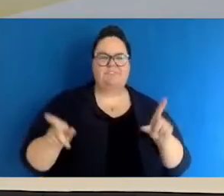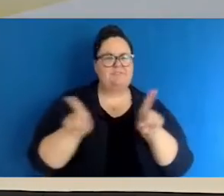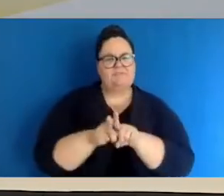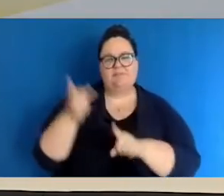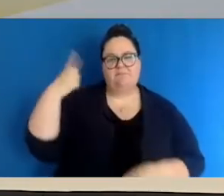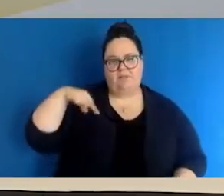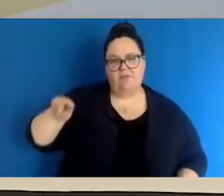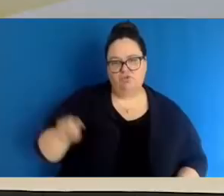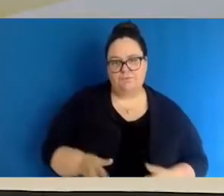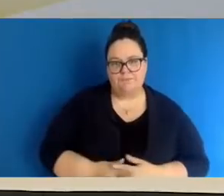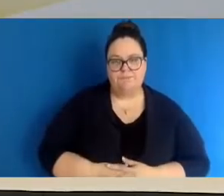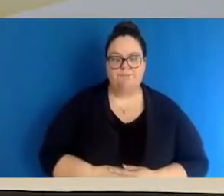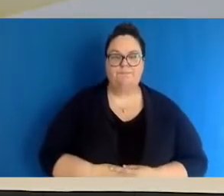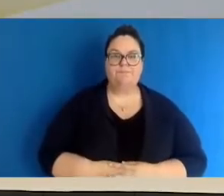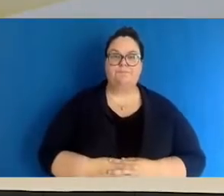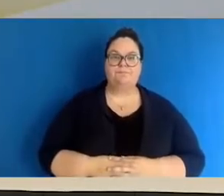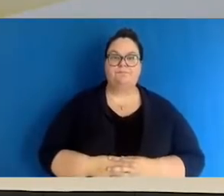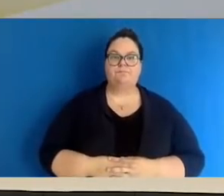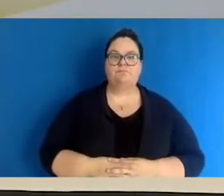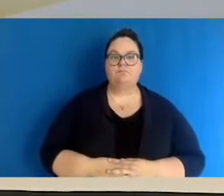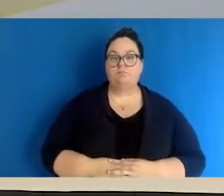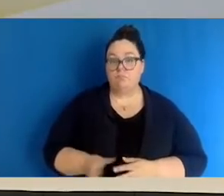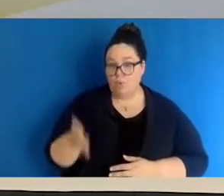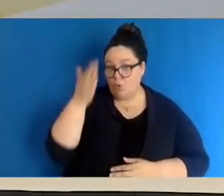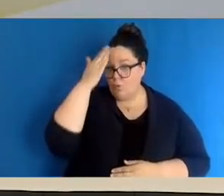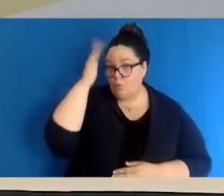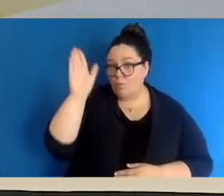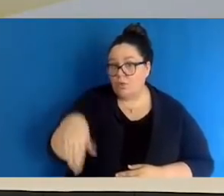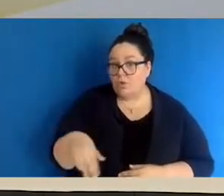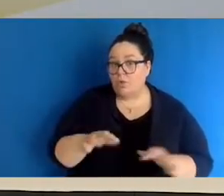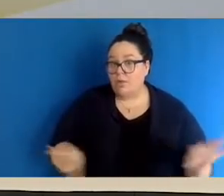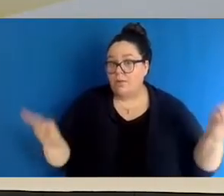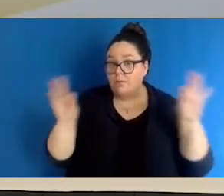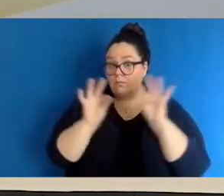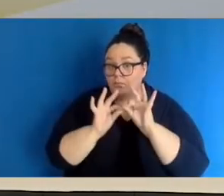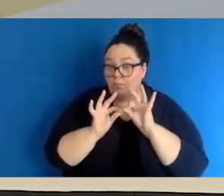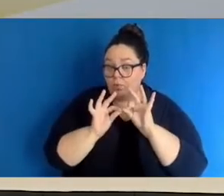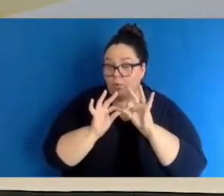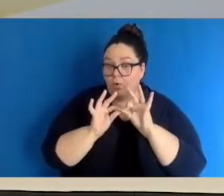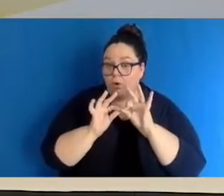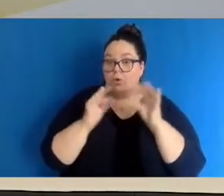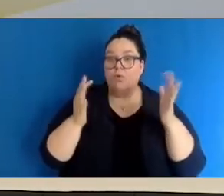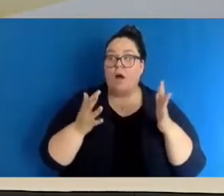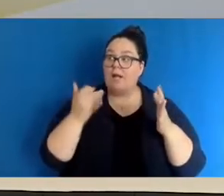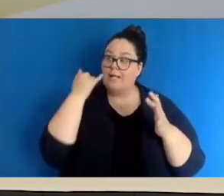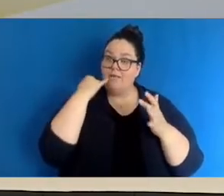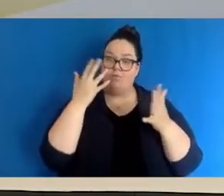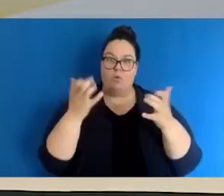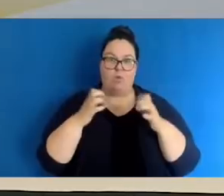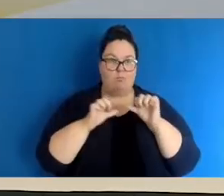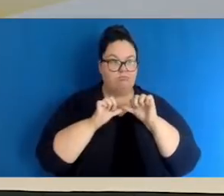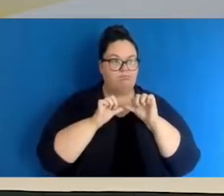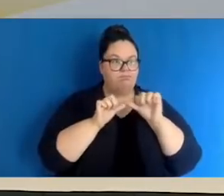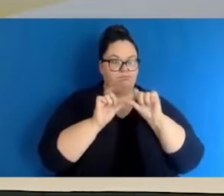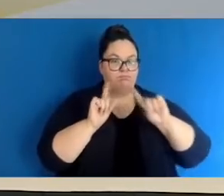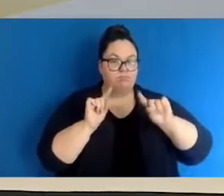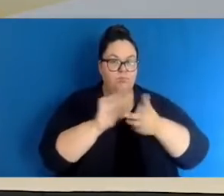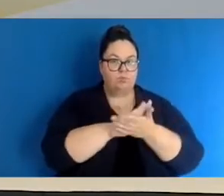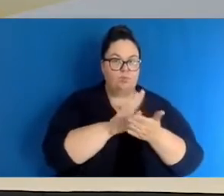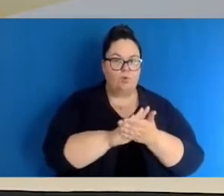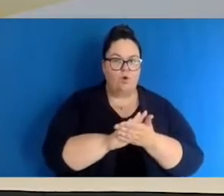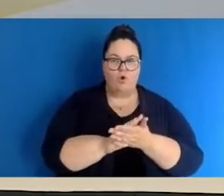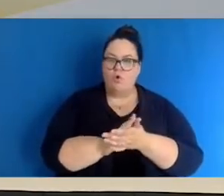year. We know the most important step we can take to allow our children to benefit from in-class learning is to continue to work hard to